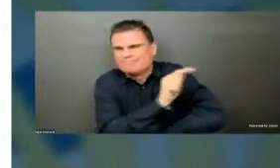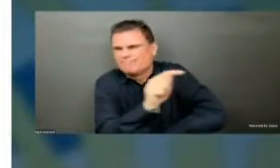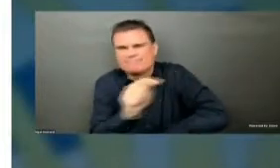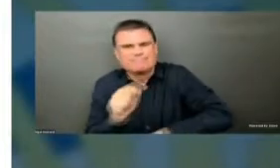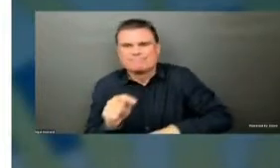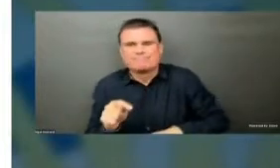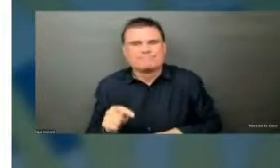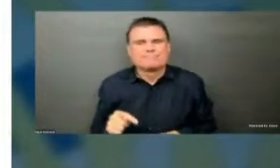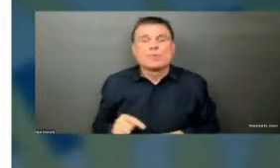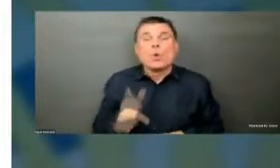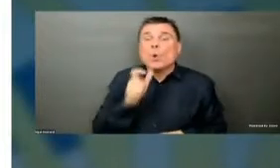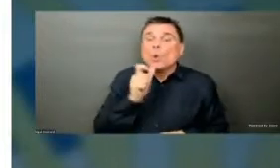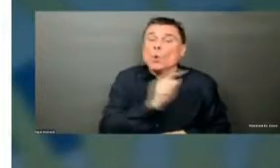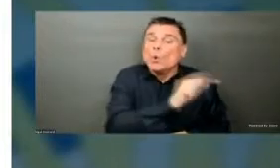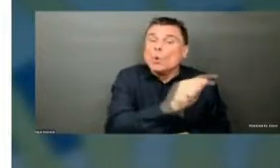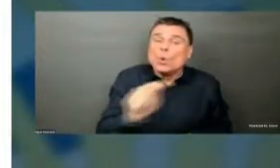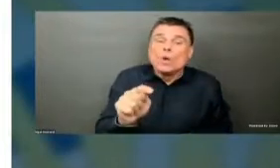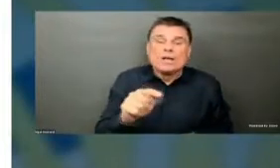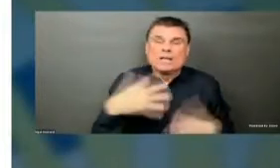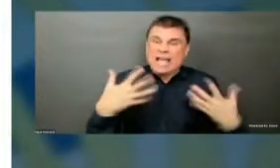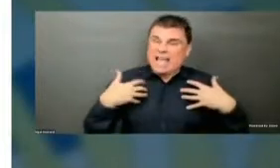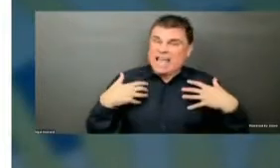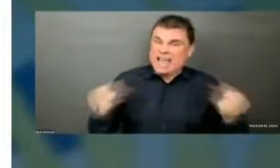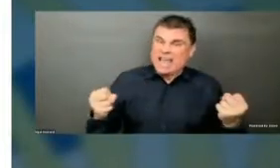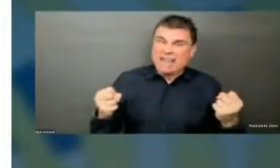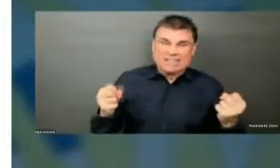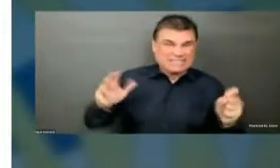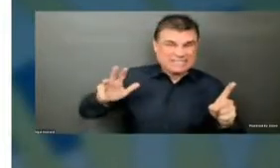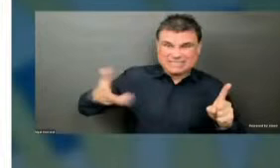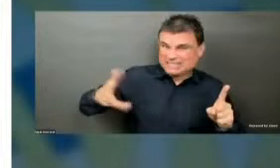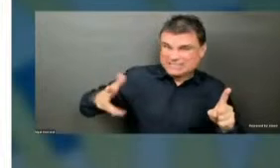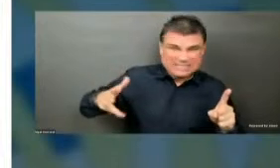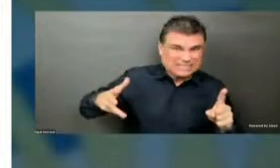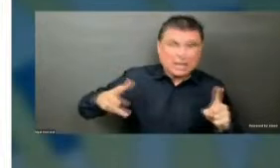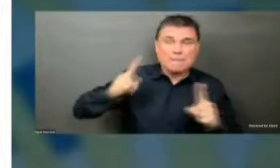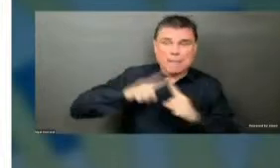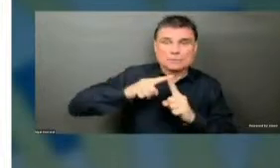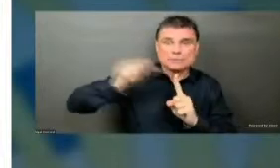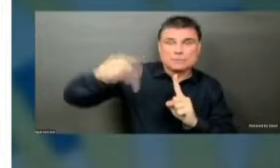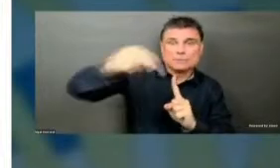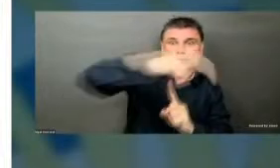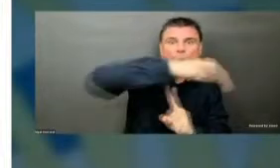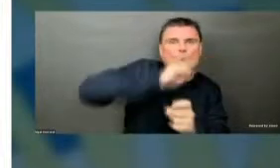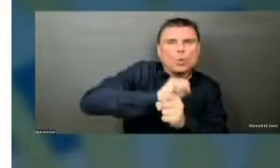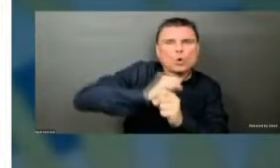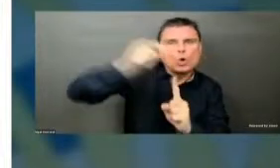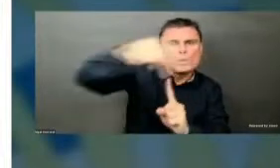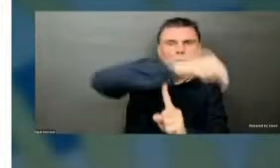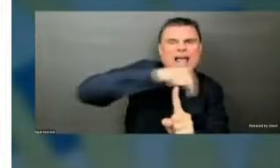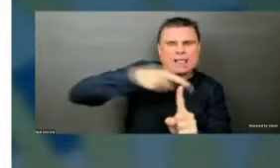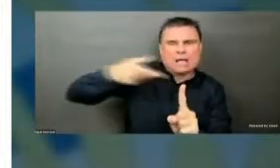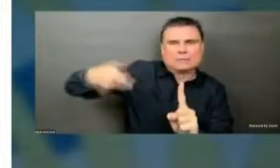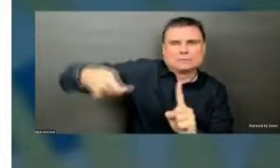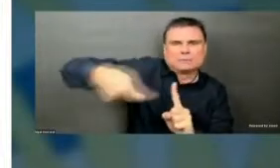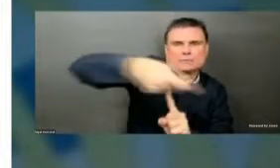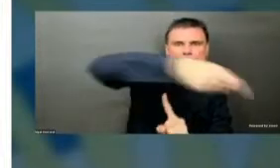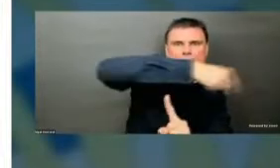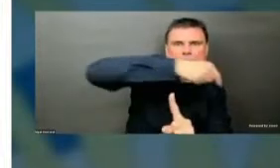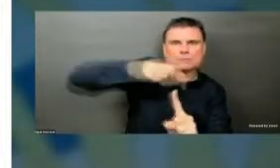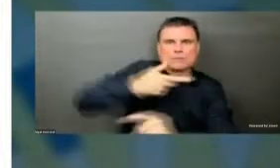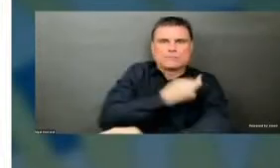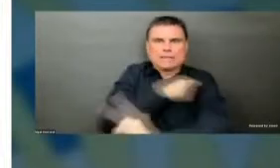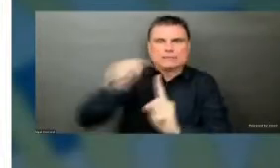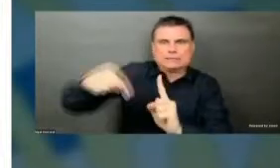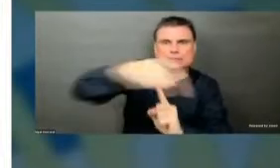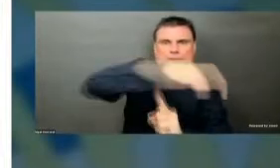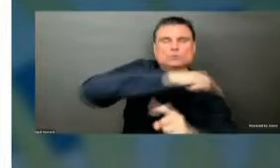in long-term care, and that's immunizing staff and people who work in care homes. And again, we've had very high uptake